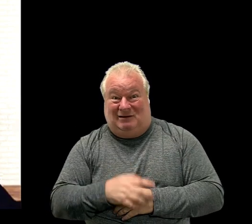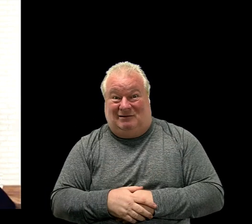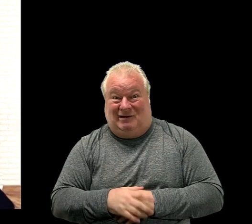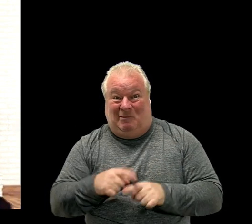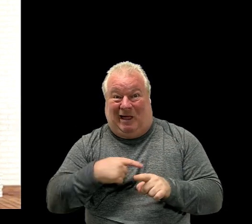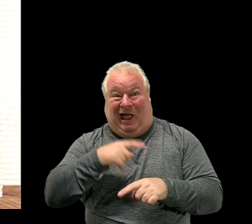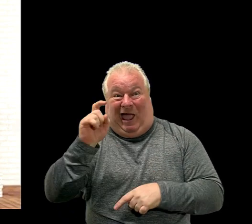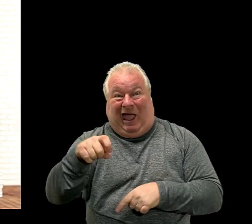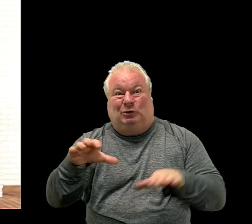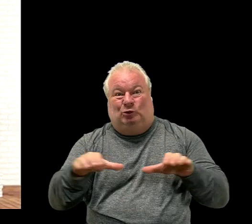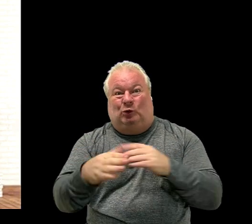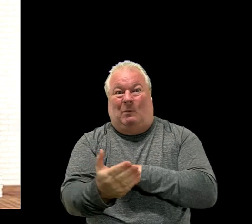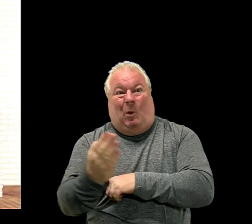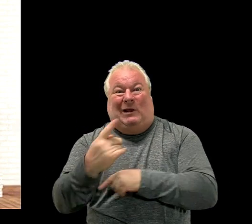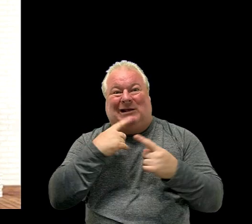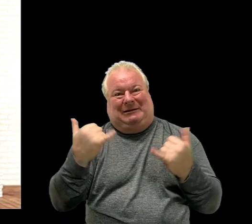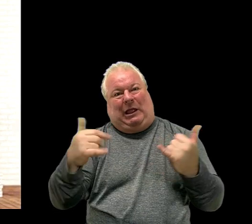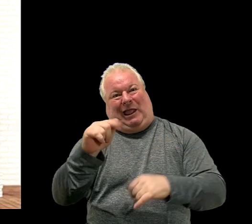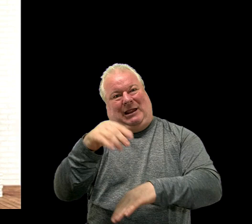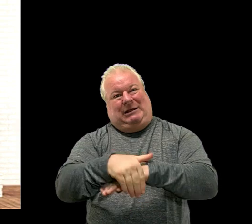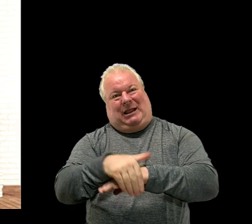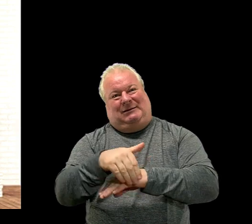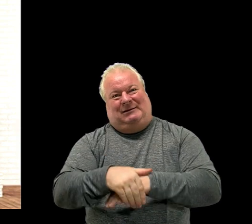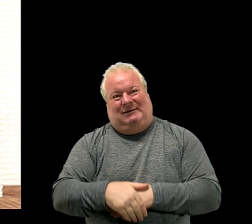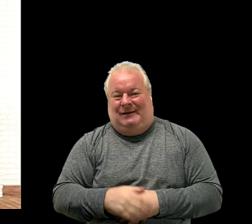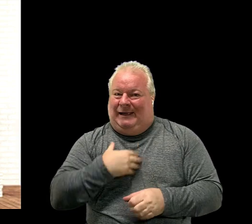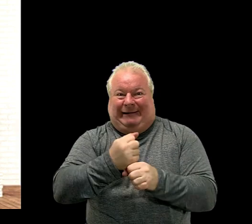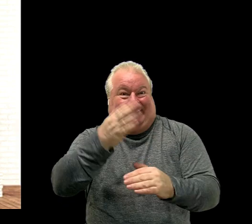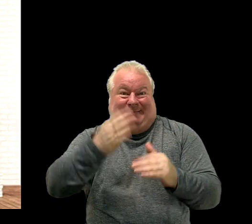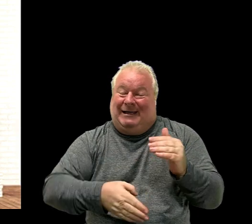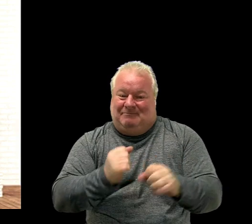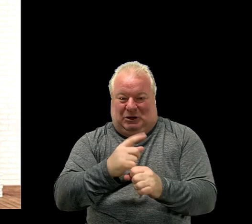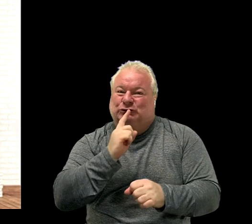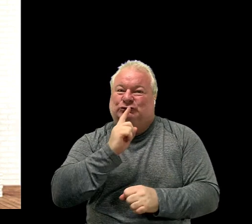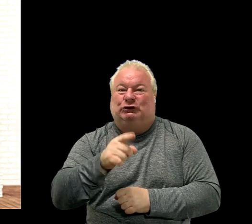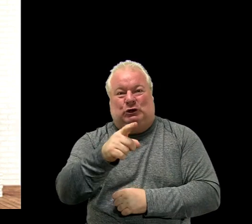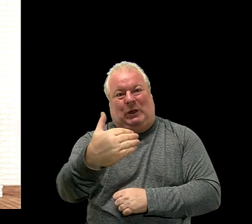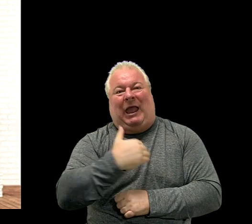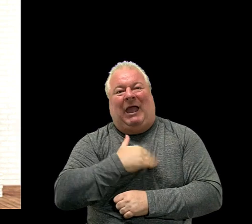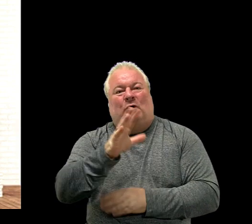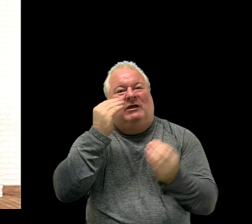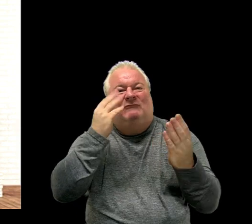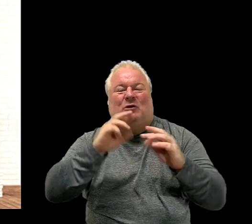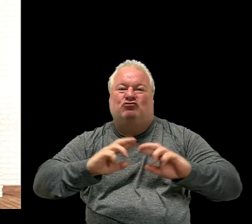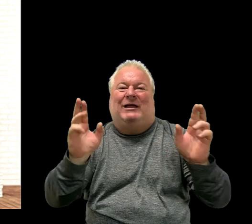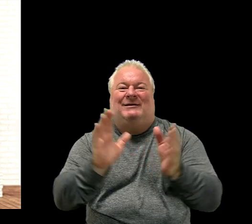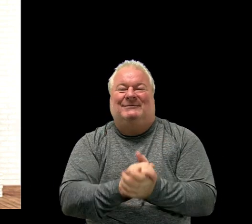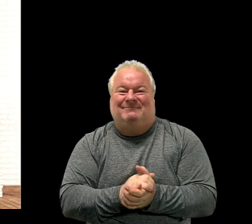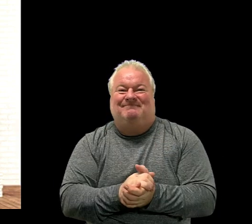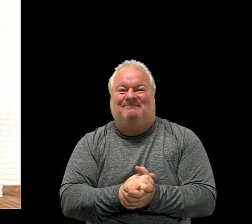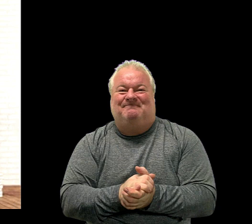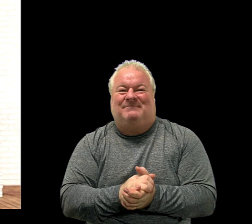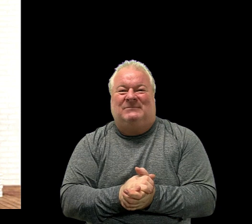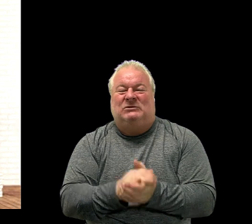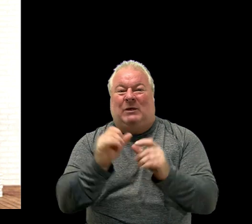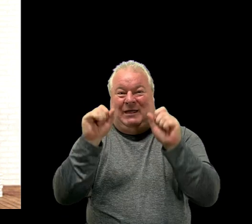this done. And so here I am getting this done, making sure that you have your information. So